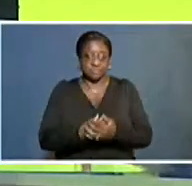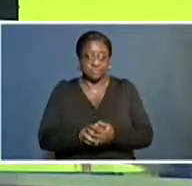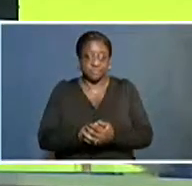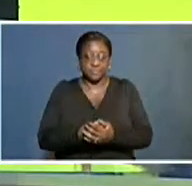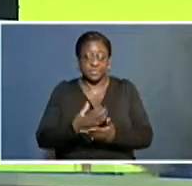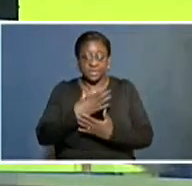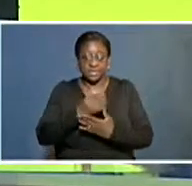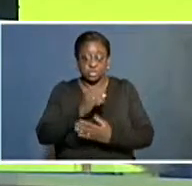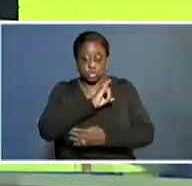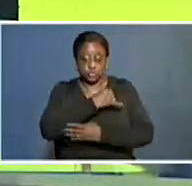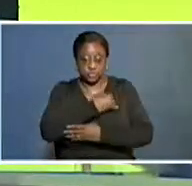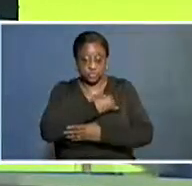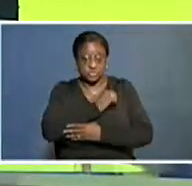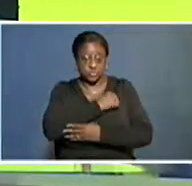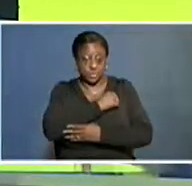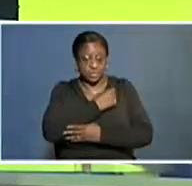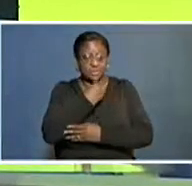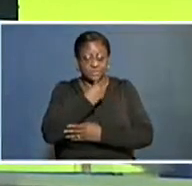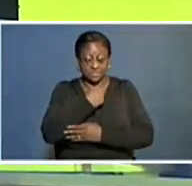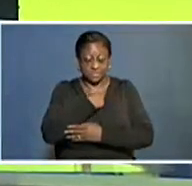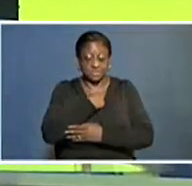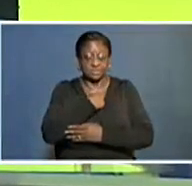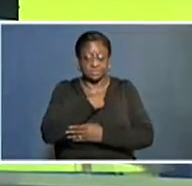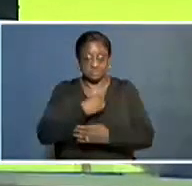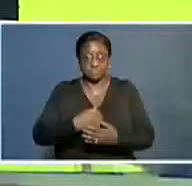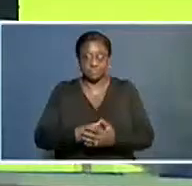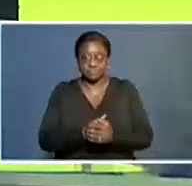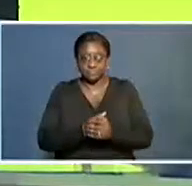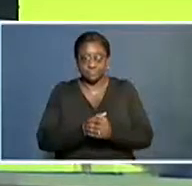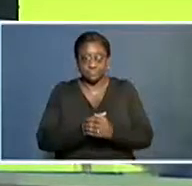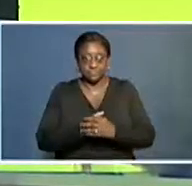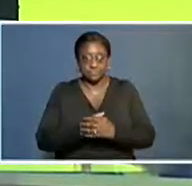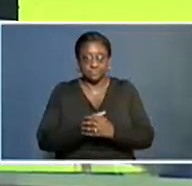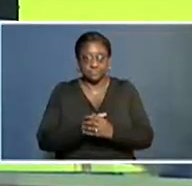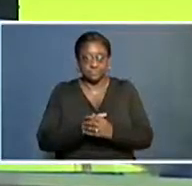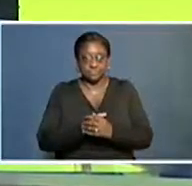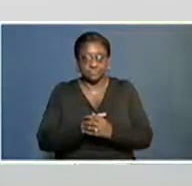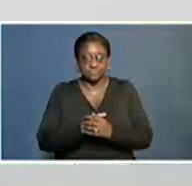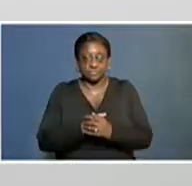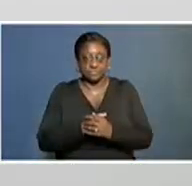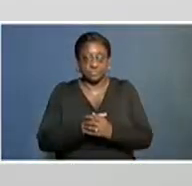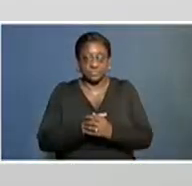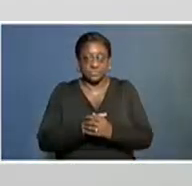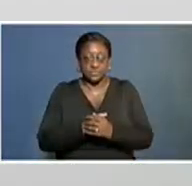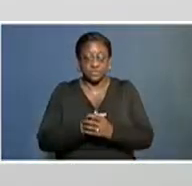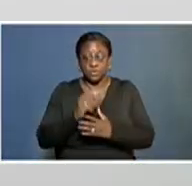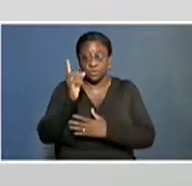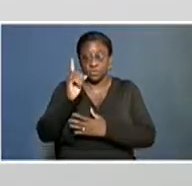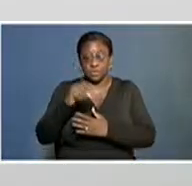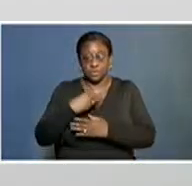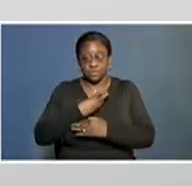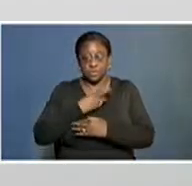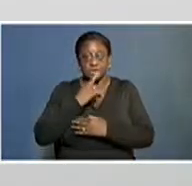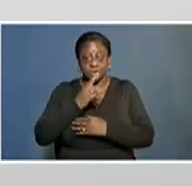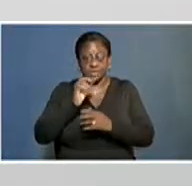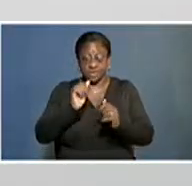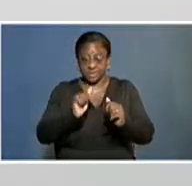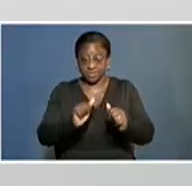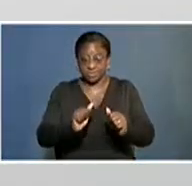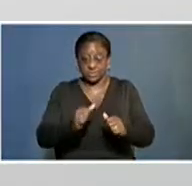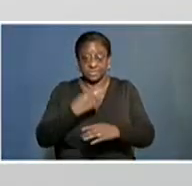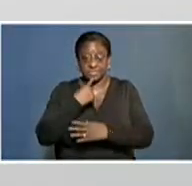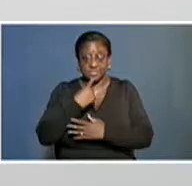suppression. Jiminita Swain tells us more in this next report. Where we are able to say that